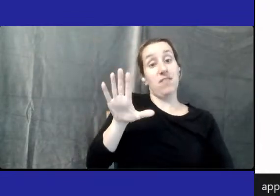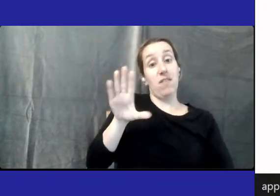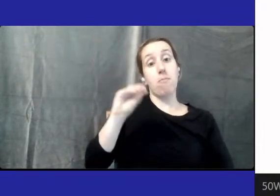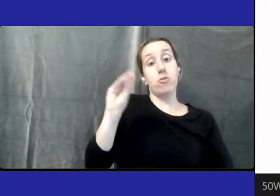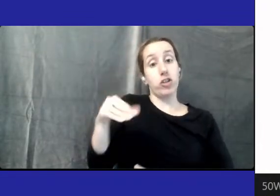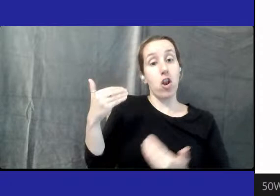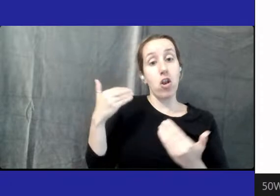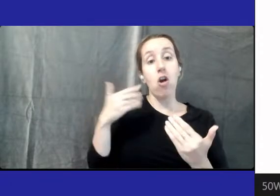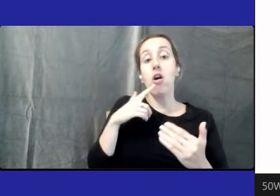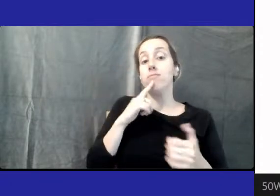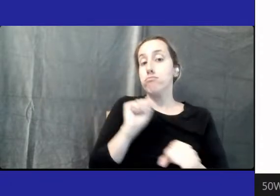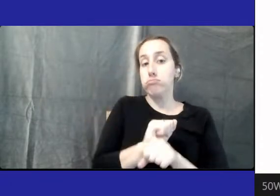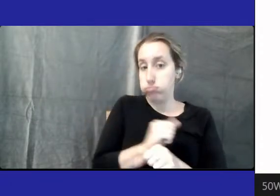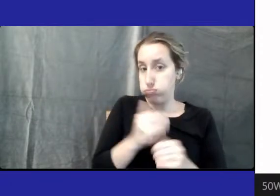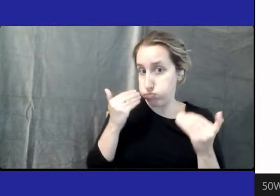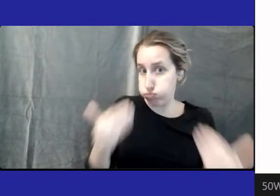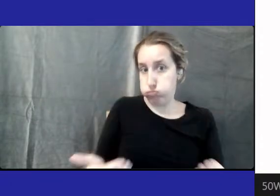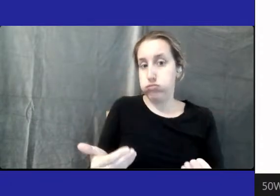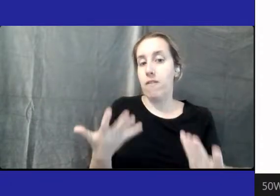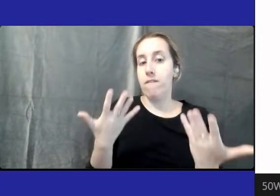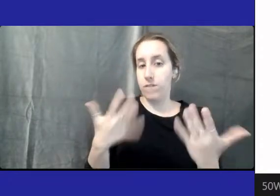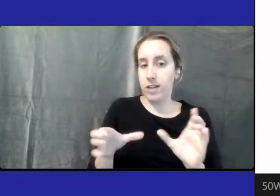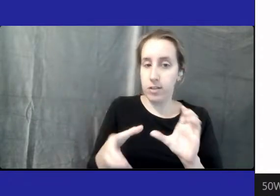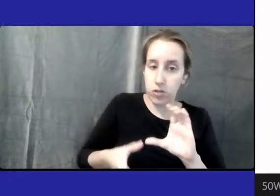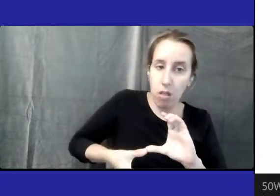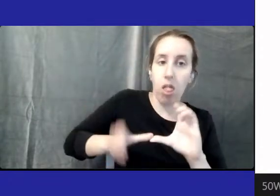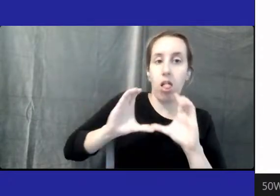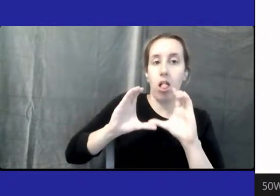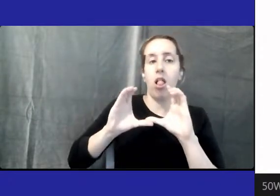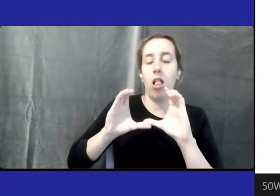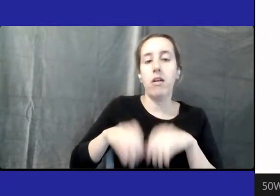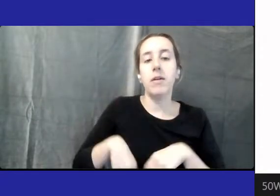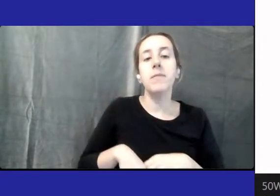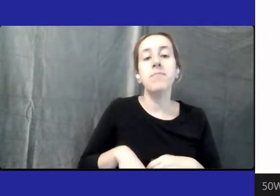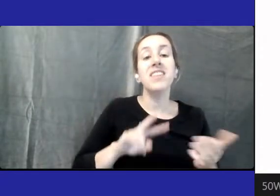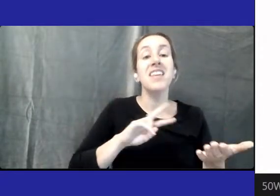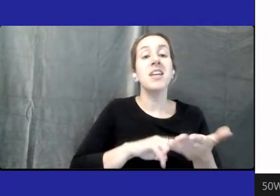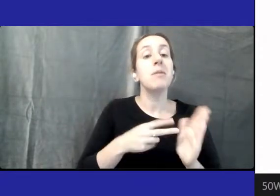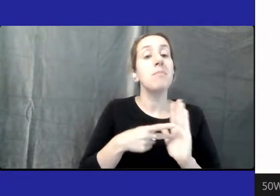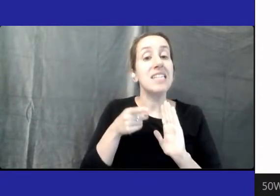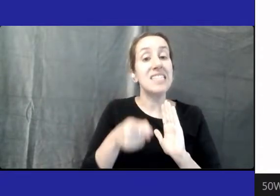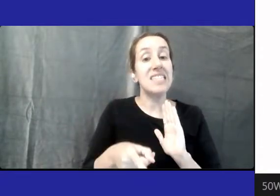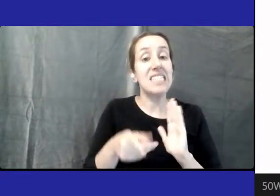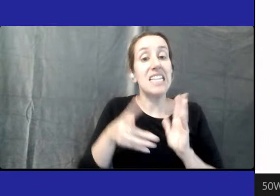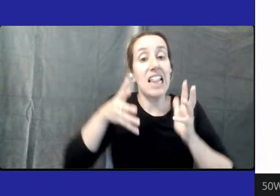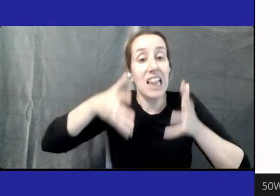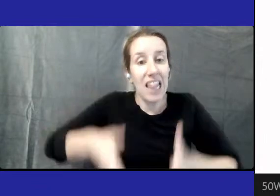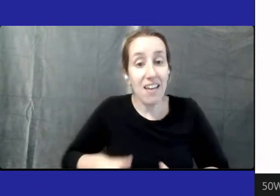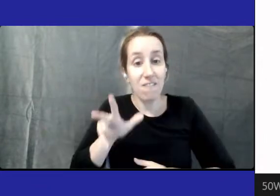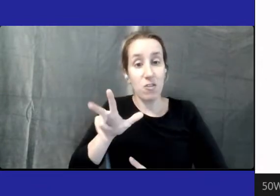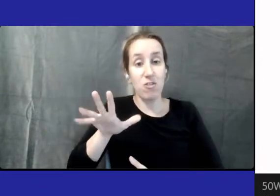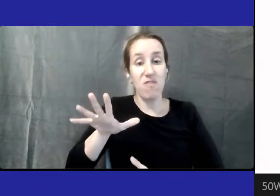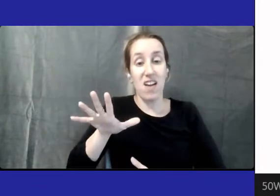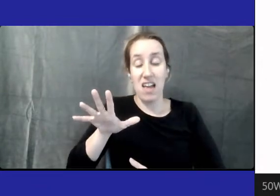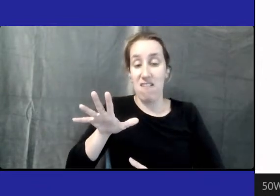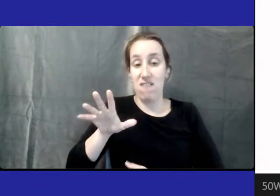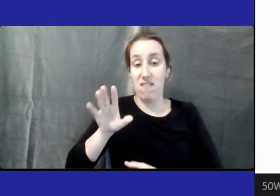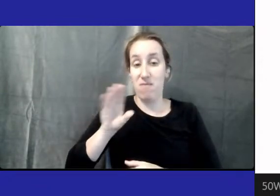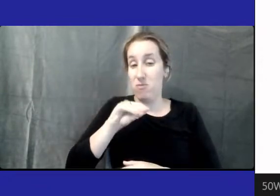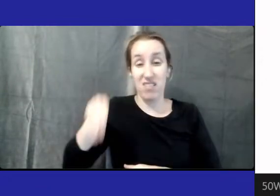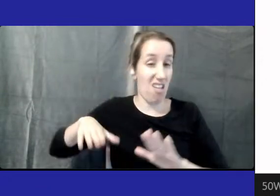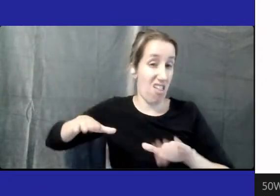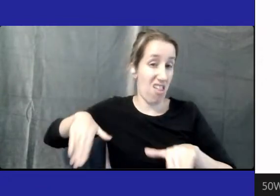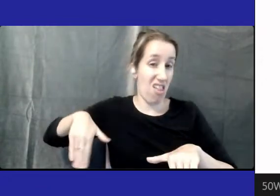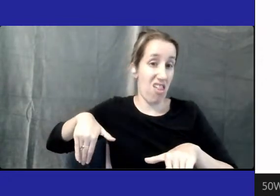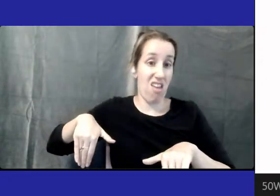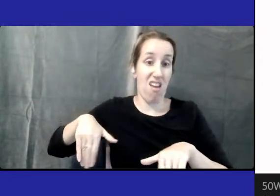15,000 individuals, the 35%, who have not recertified. Of these individuals, of the 15,000, we